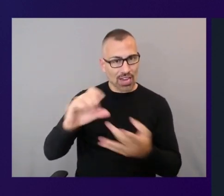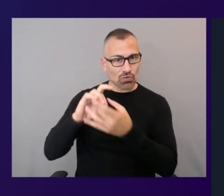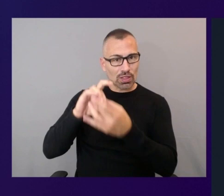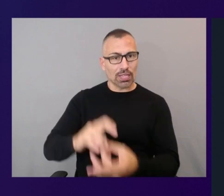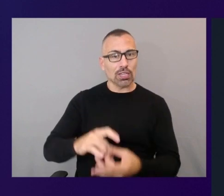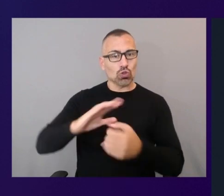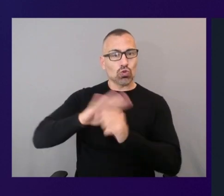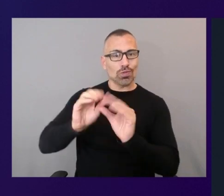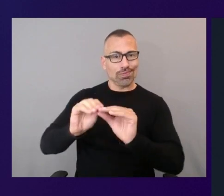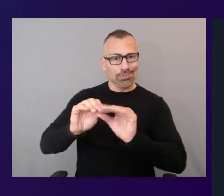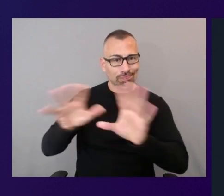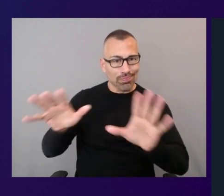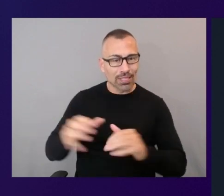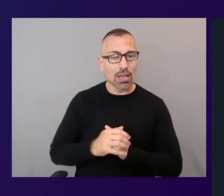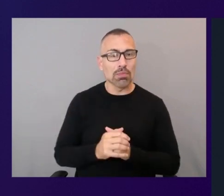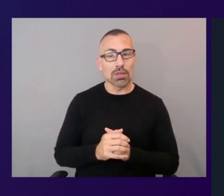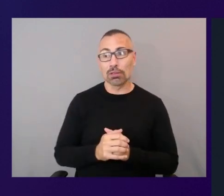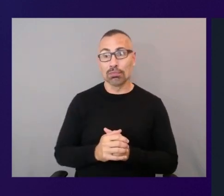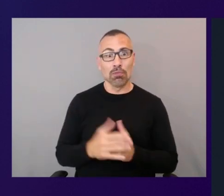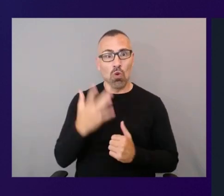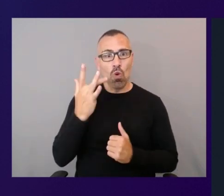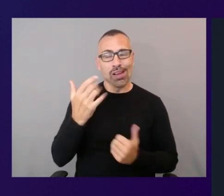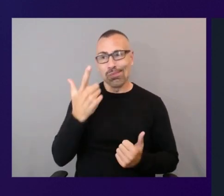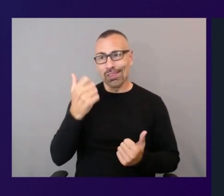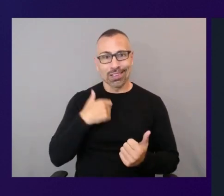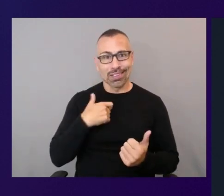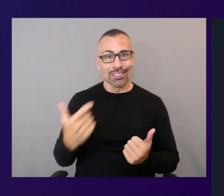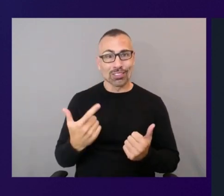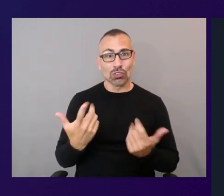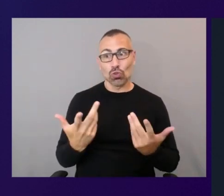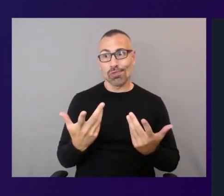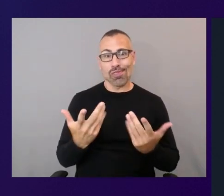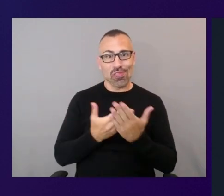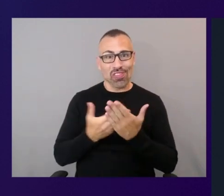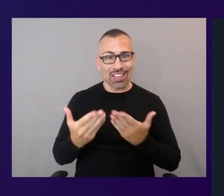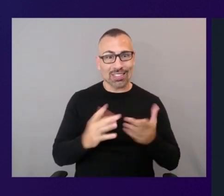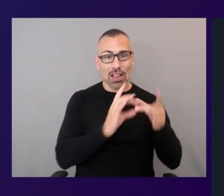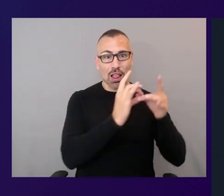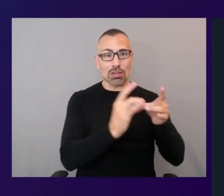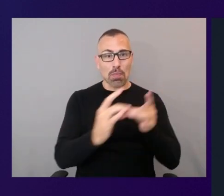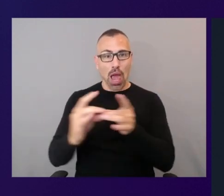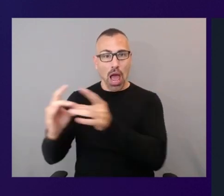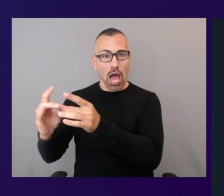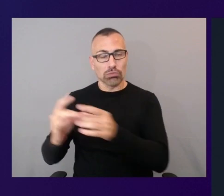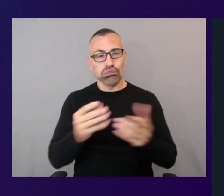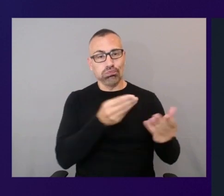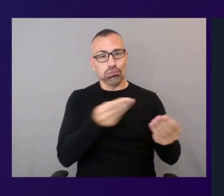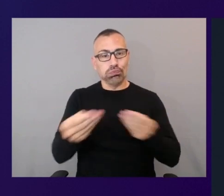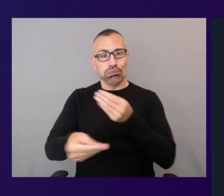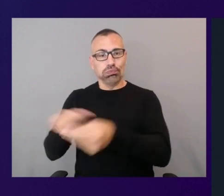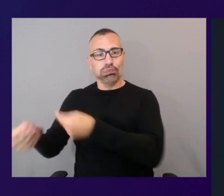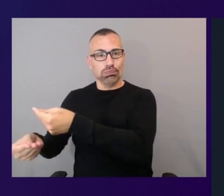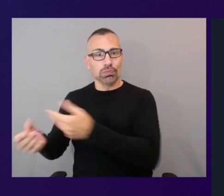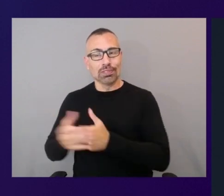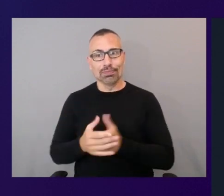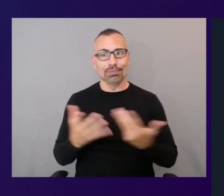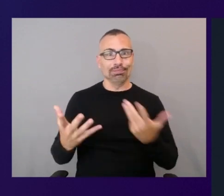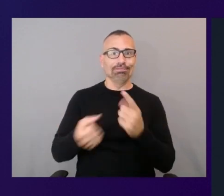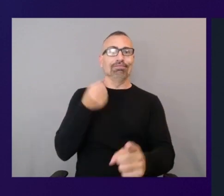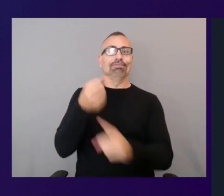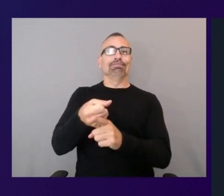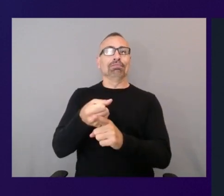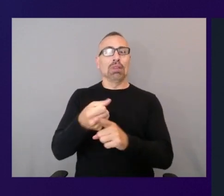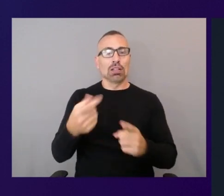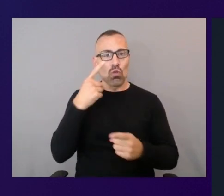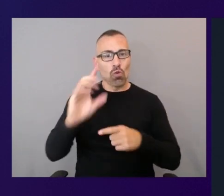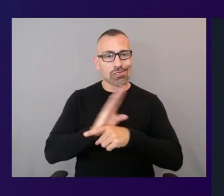about supply chain issues impacting the way they go about doing business. So how does that impact you? Well, a lot of peers in the industry have